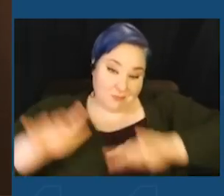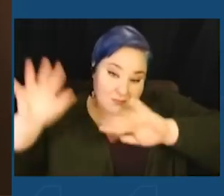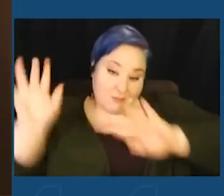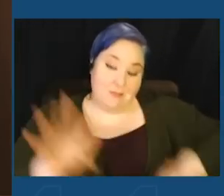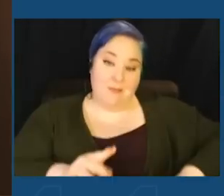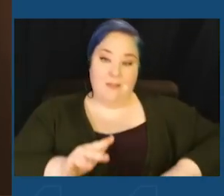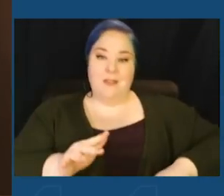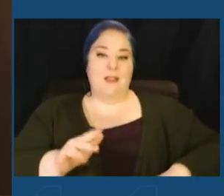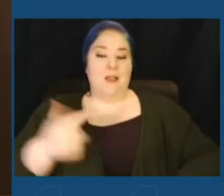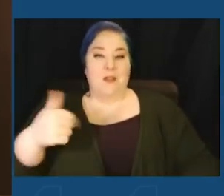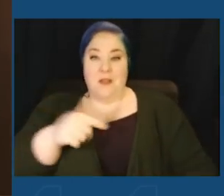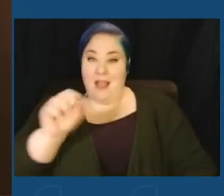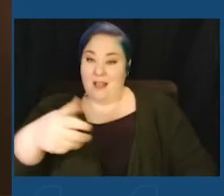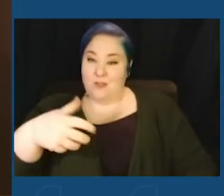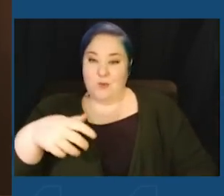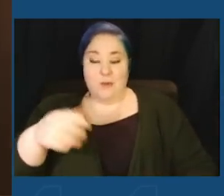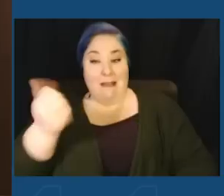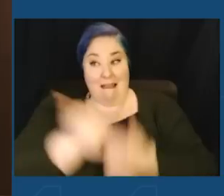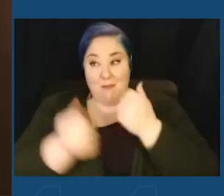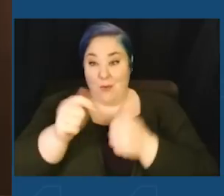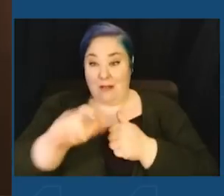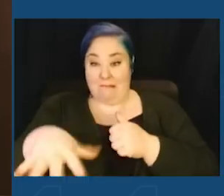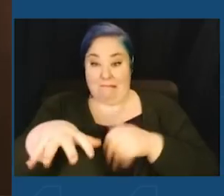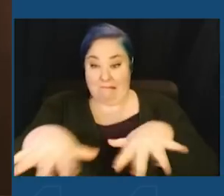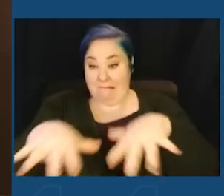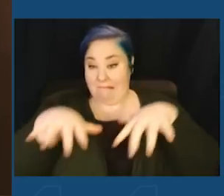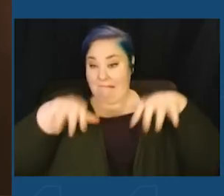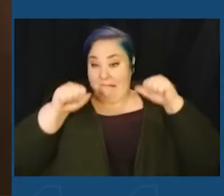the troops off, it was the worst I've ever